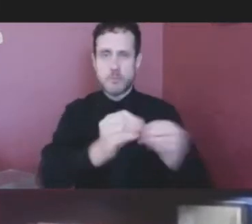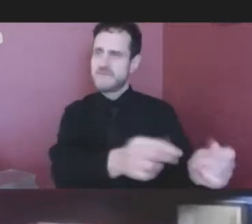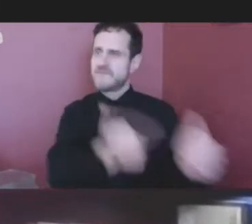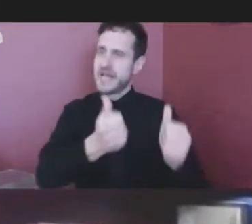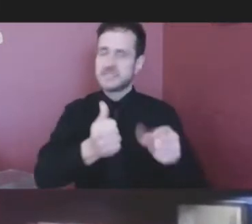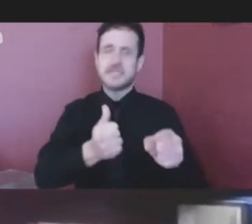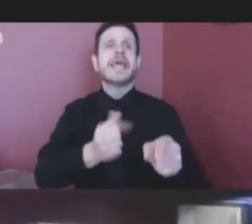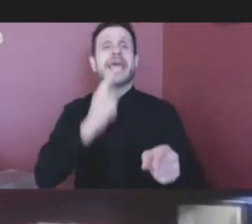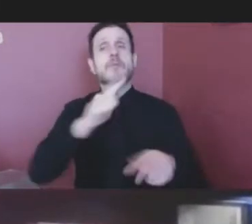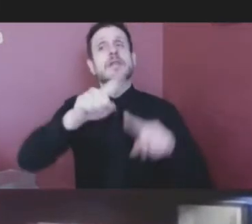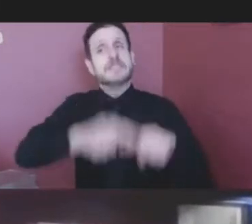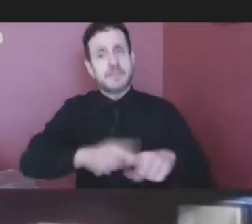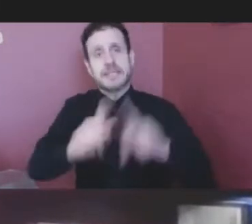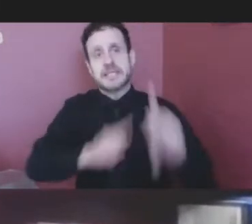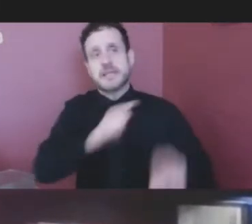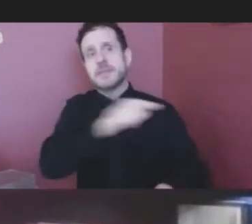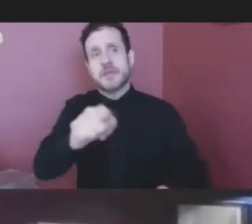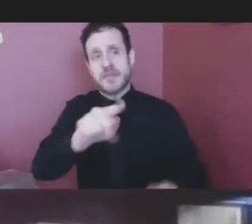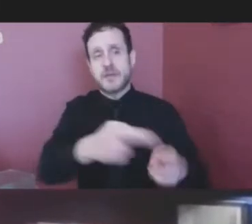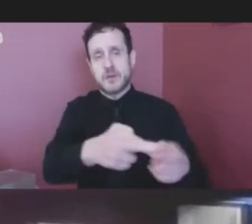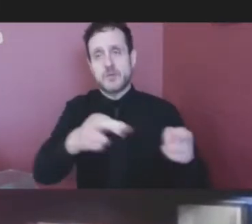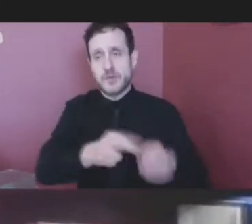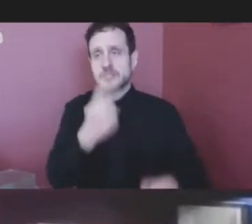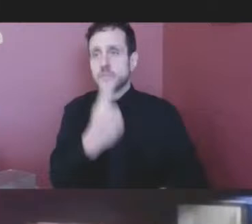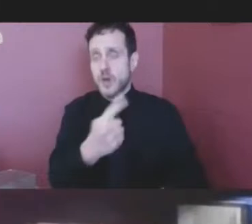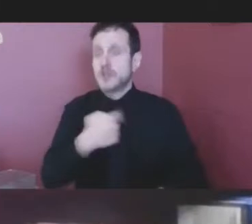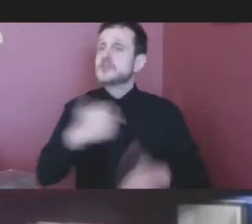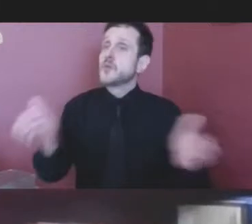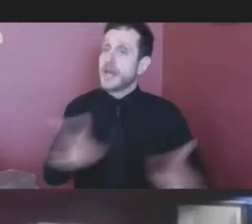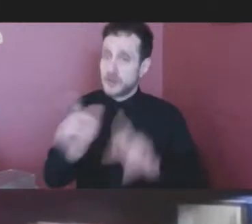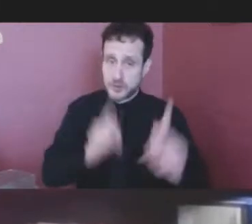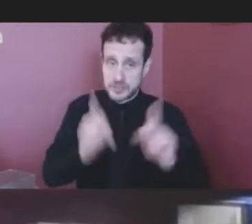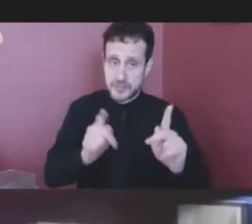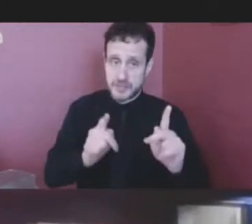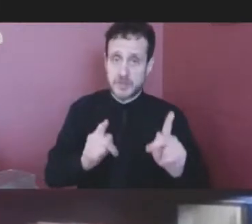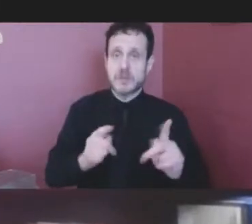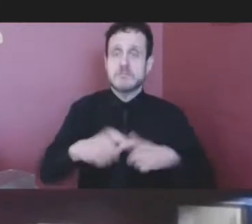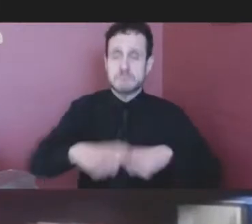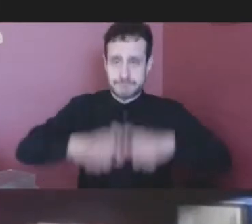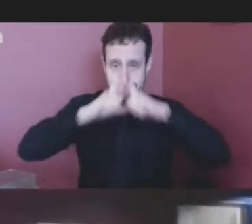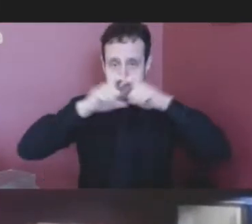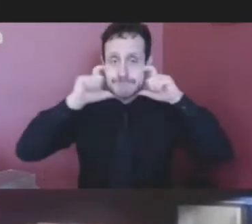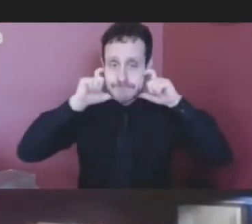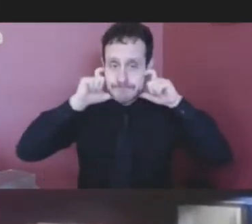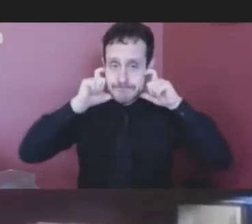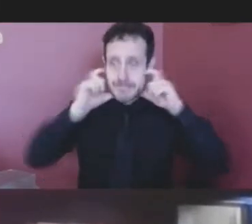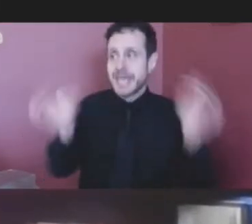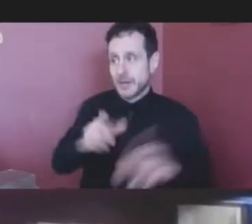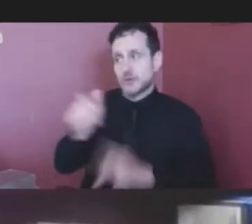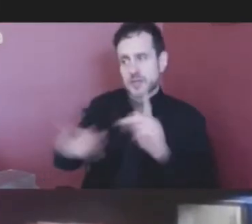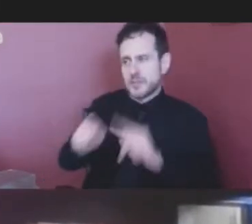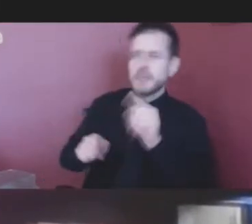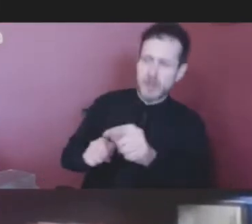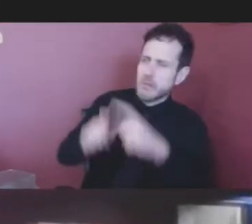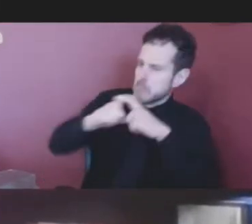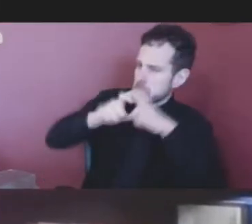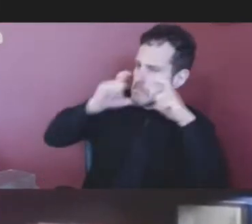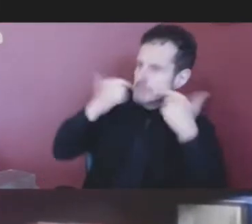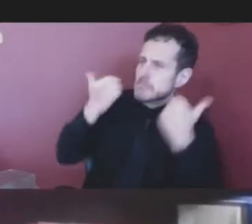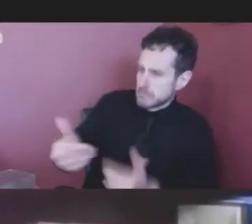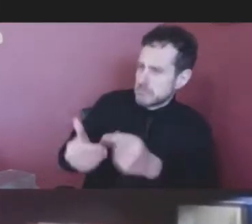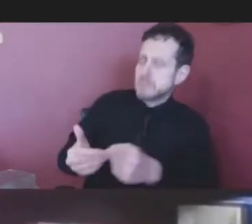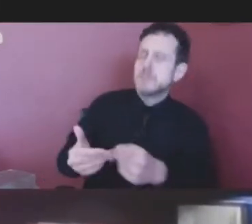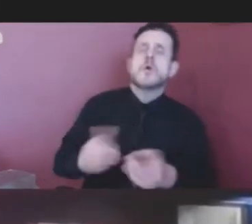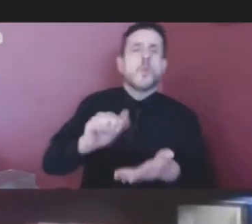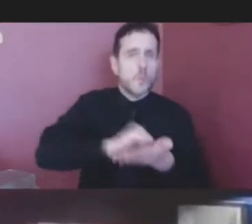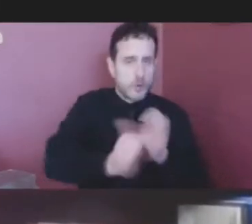encourage everyone to wear your masks, encourage others to wear their masks, watch your distance, and wash your hands. And if we